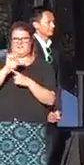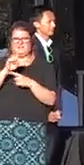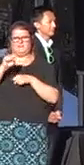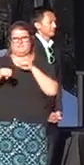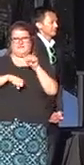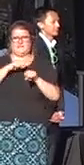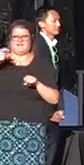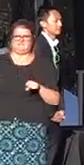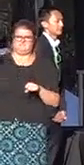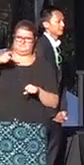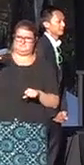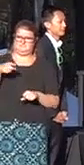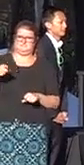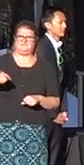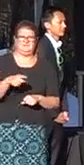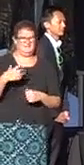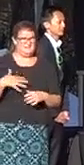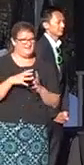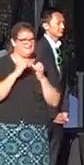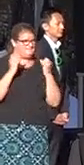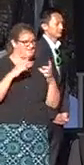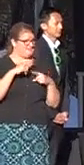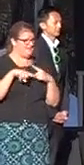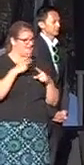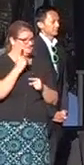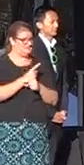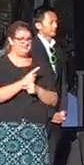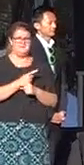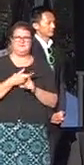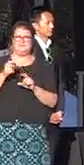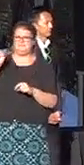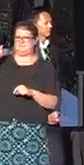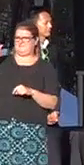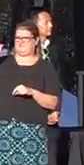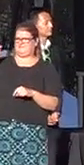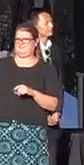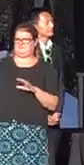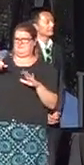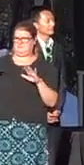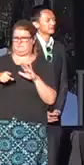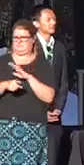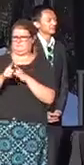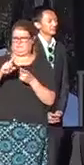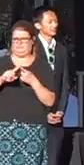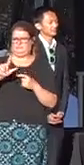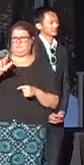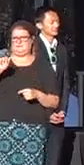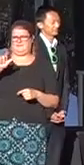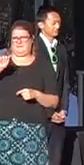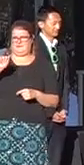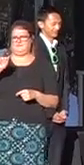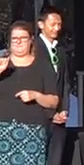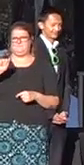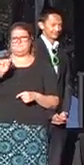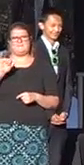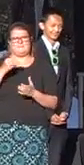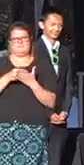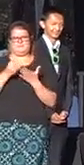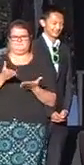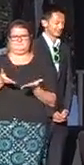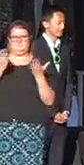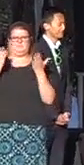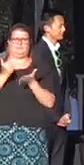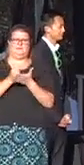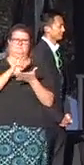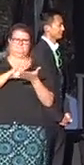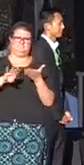545-mile bike ride. That's a lot of miles. From San Francisco to Los Angeles, that raises funds to